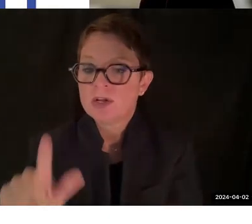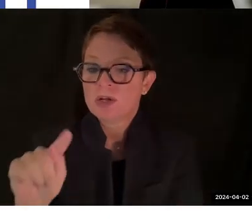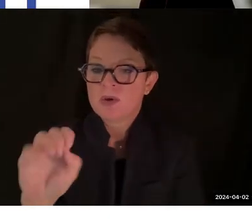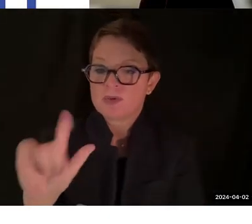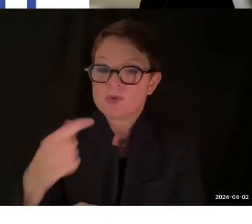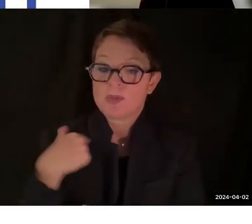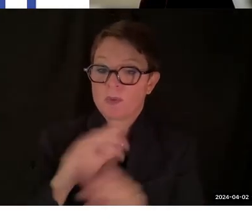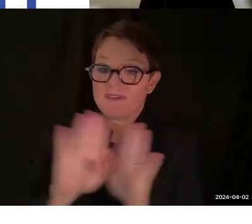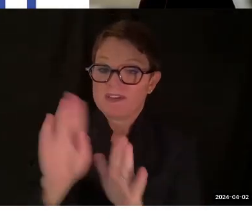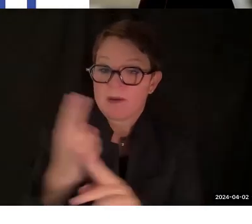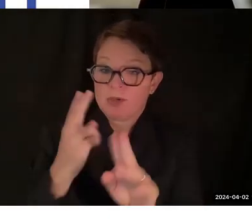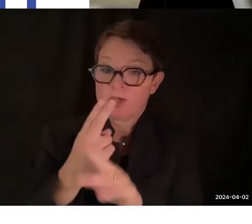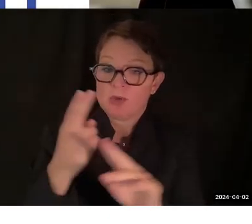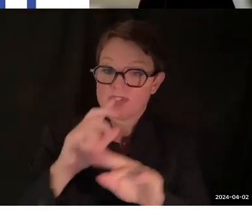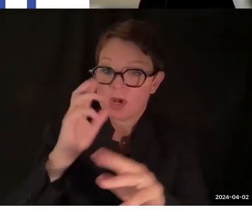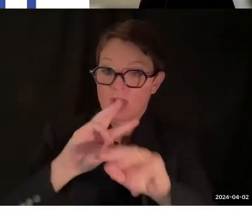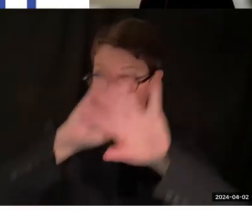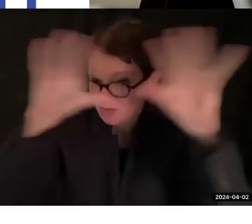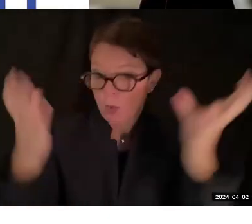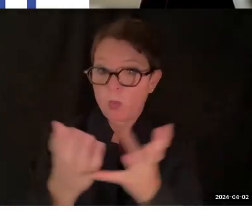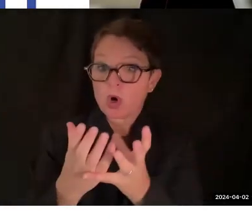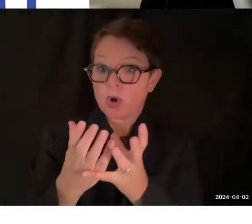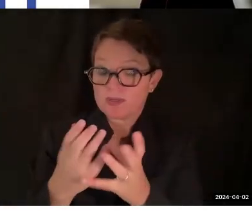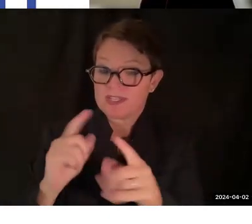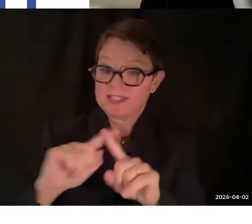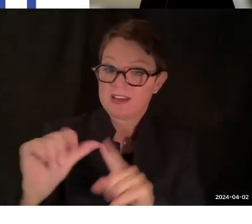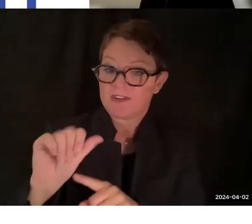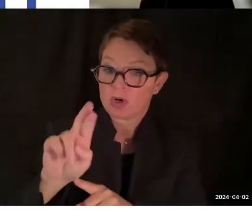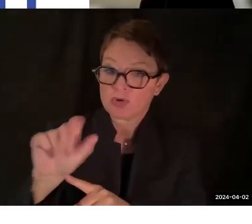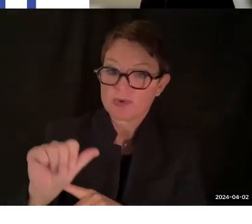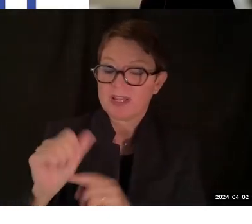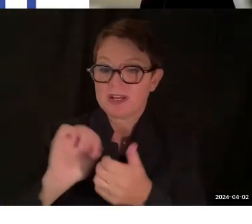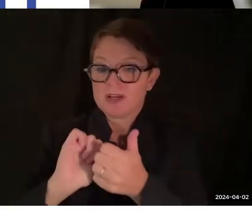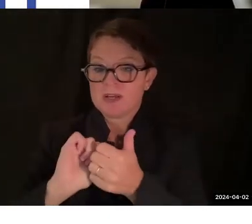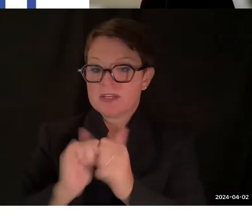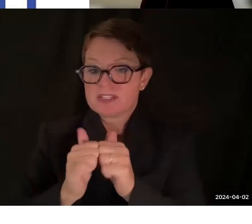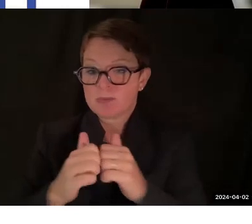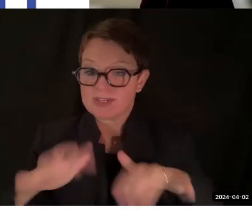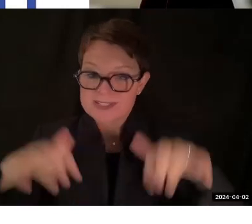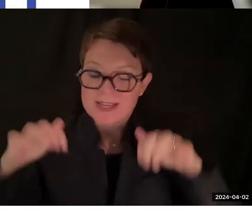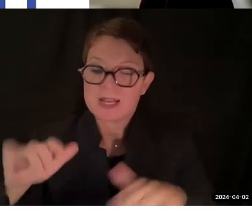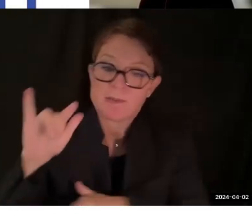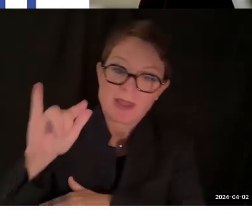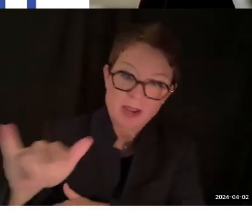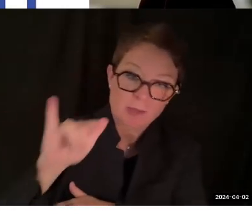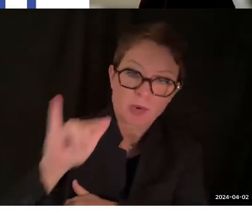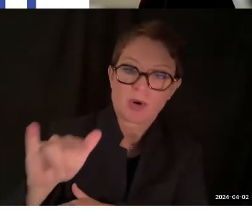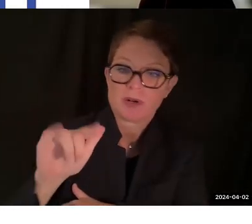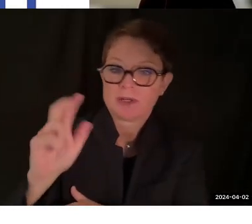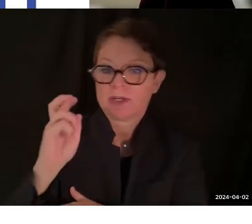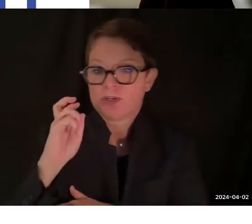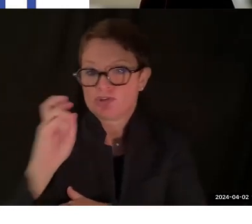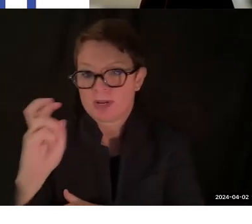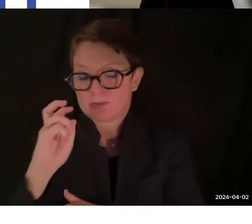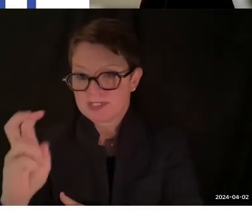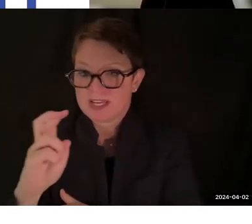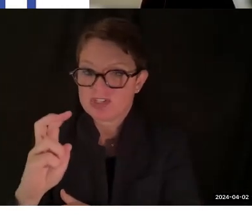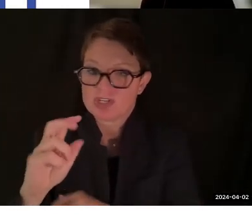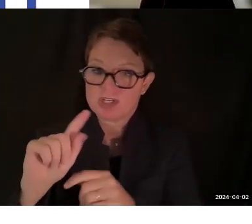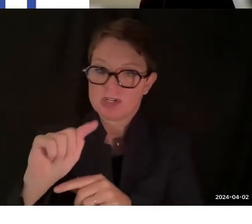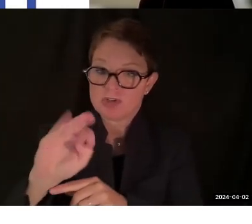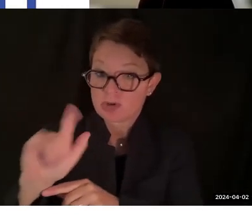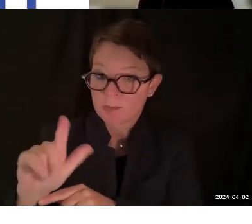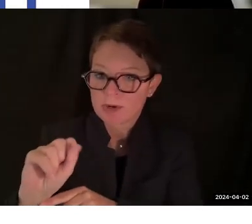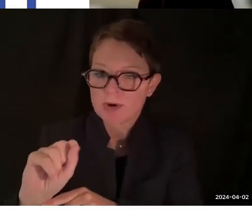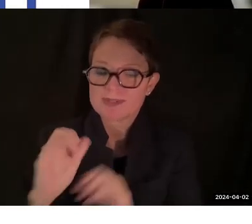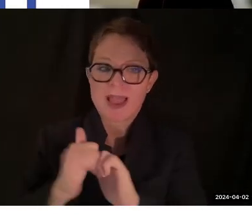and used all over the world in arenas, sports stadiums, airports, transit terminals, et cetera, lets us take a look at